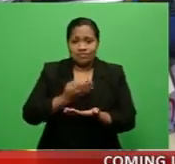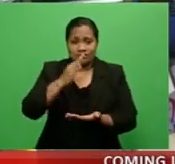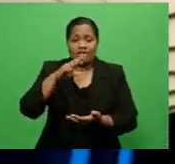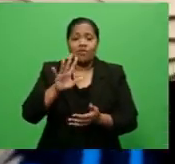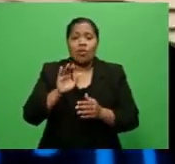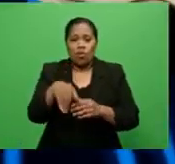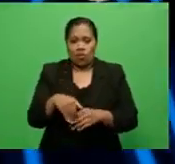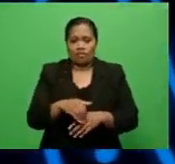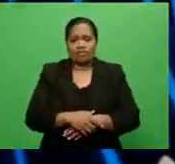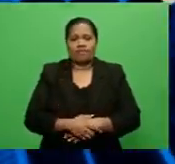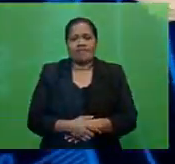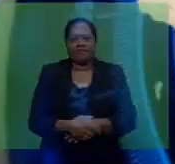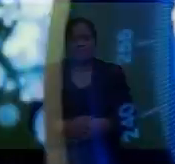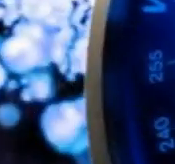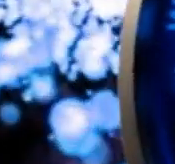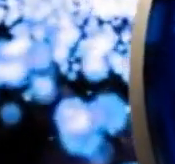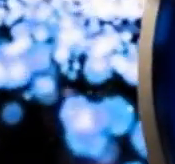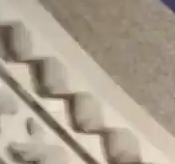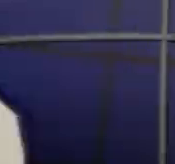us.